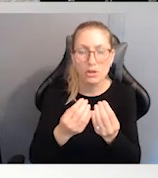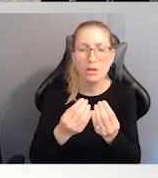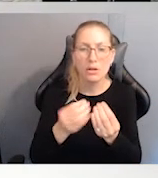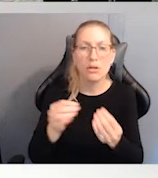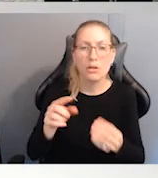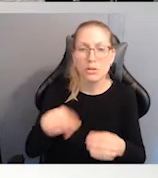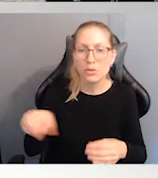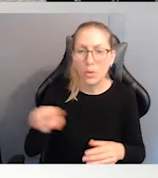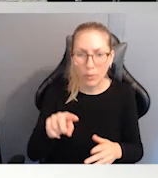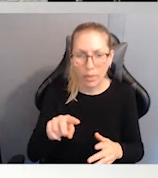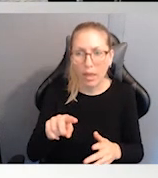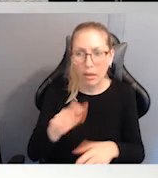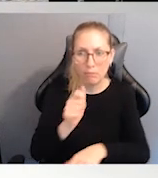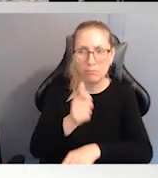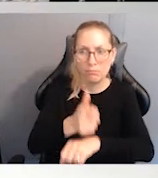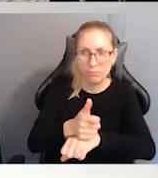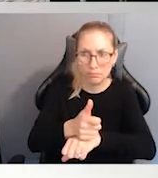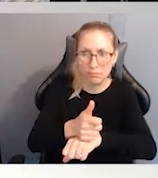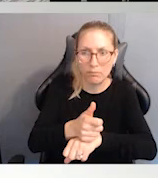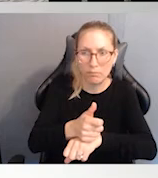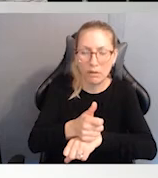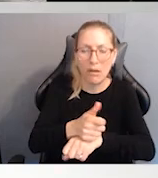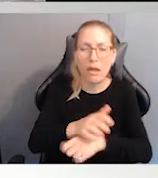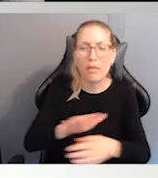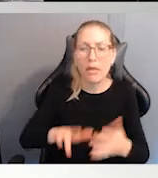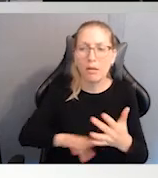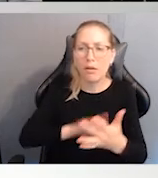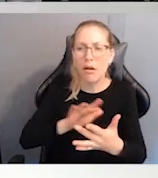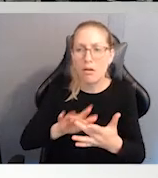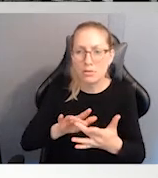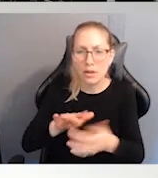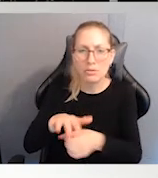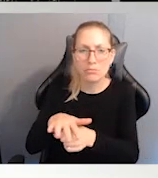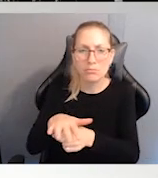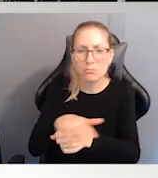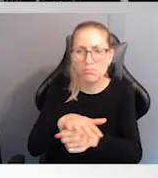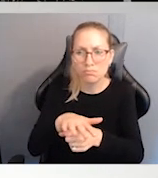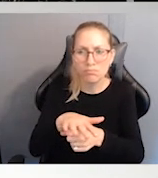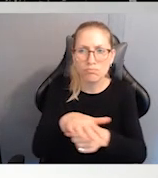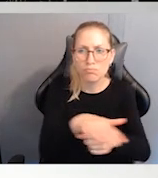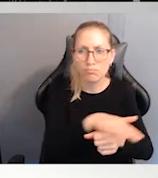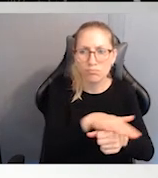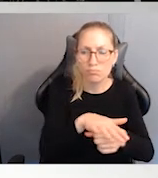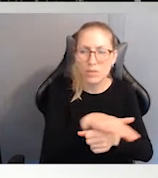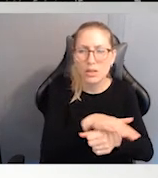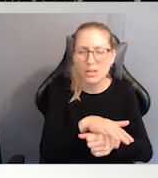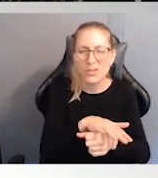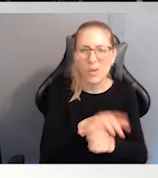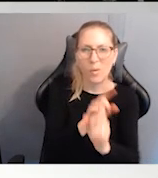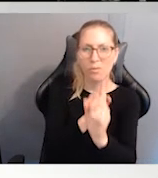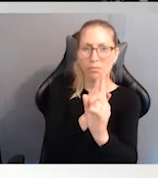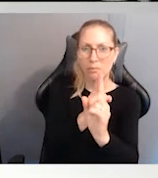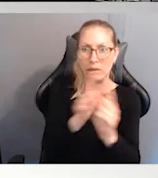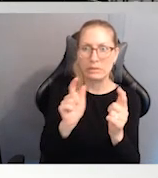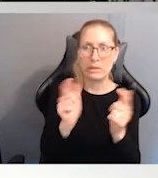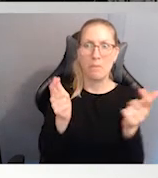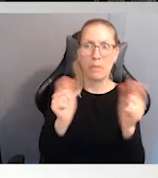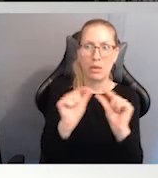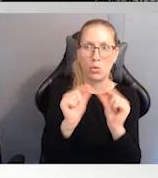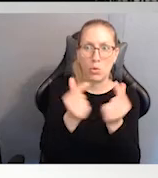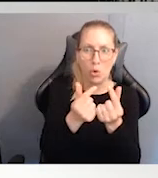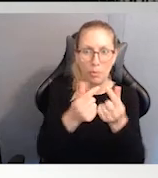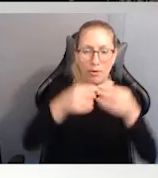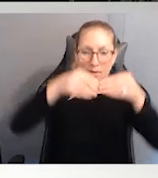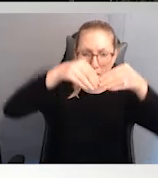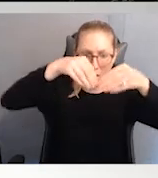it locally and contacted Florida Sands to do their own local group. okay, So that's how you would maybe contact